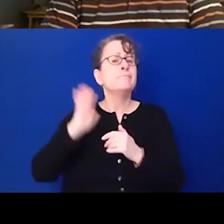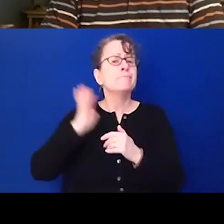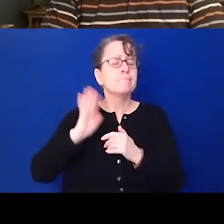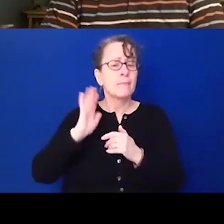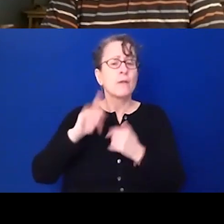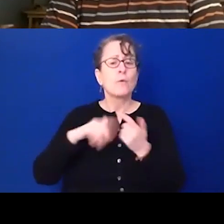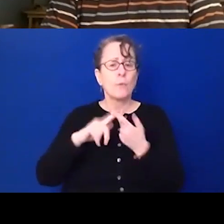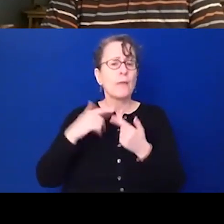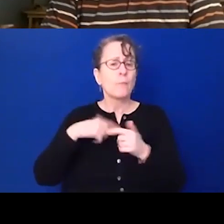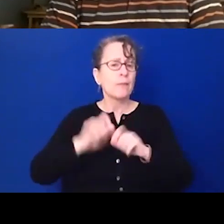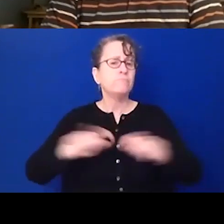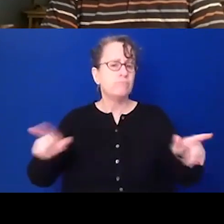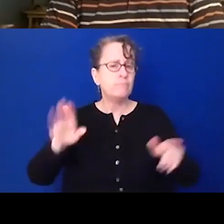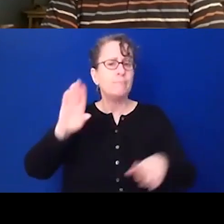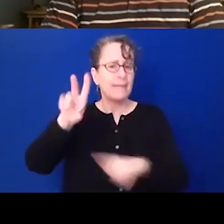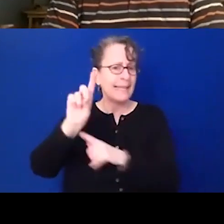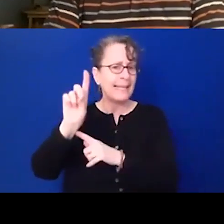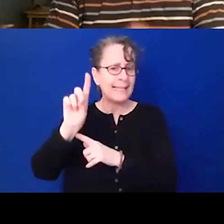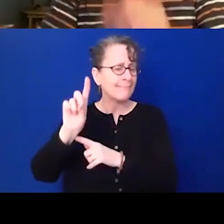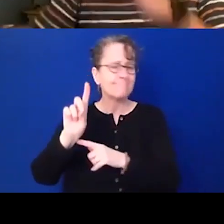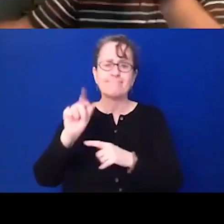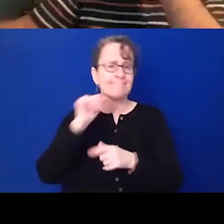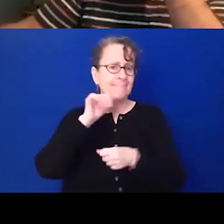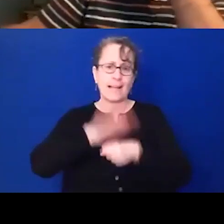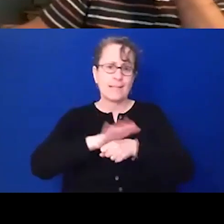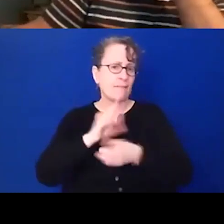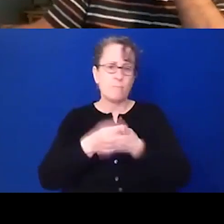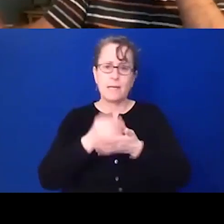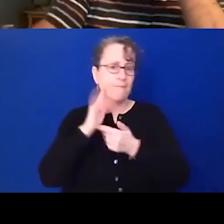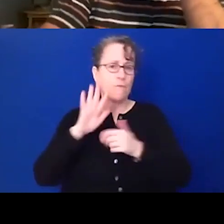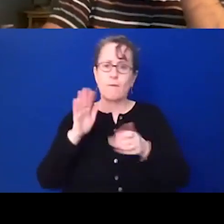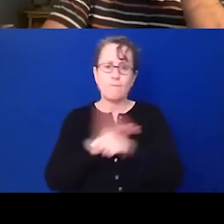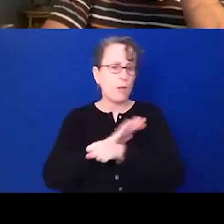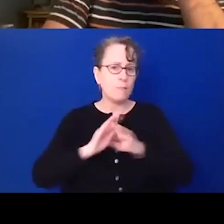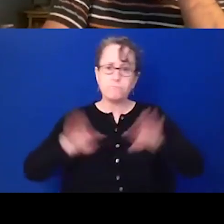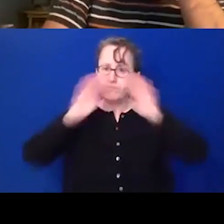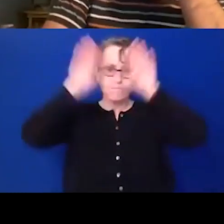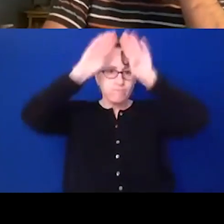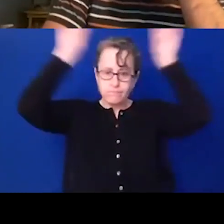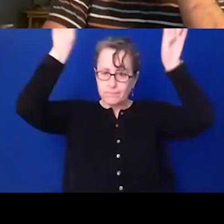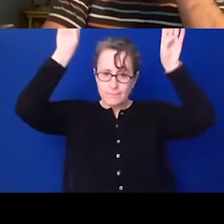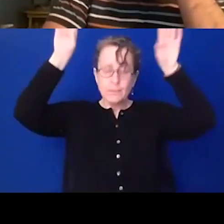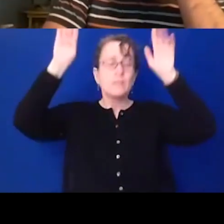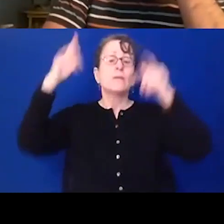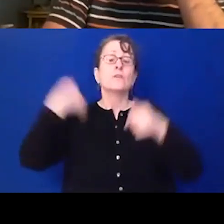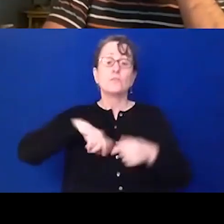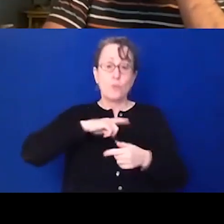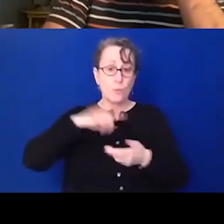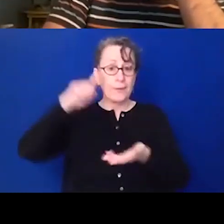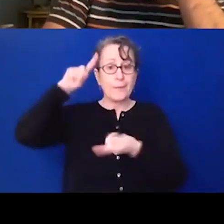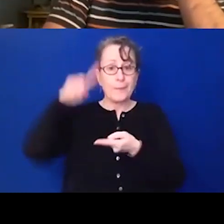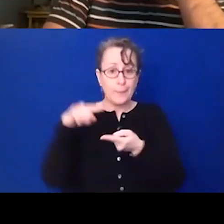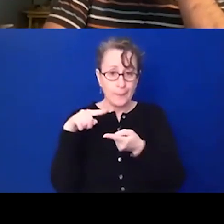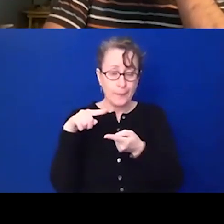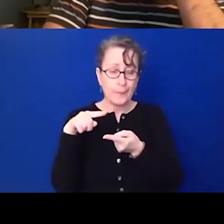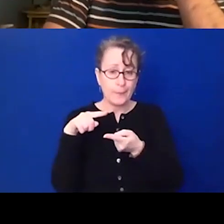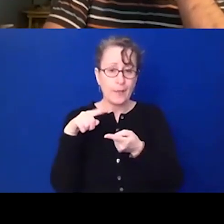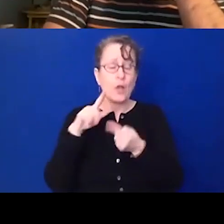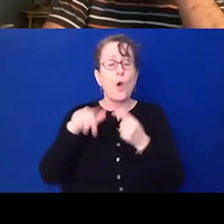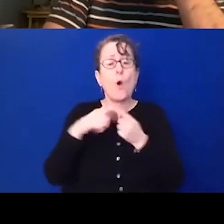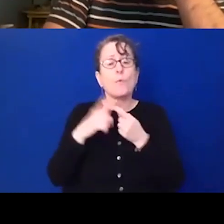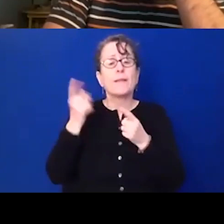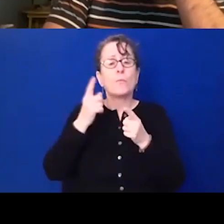bidding for this work to proceed with the entire project, and we slimmed it down to just working at those